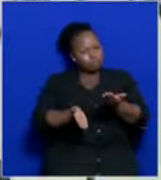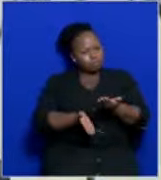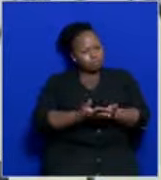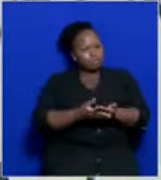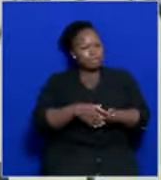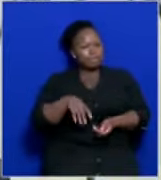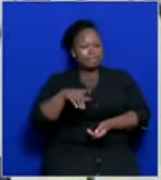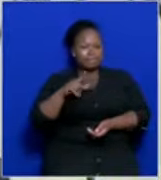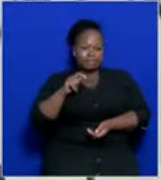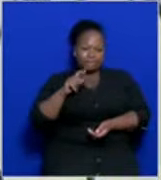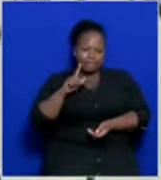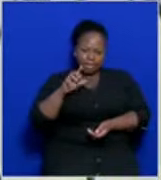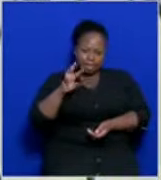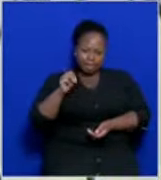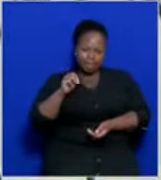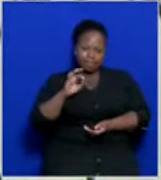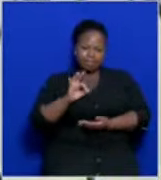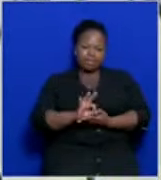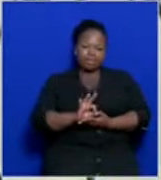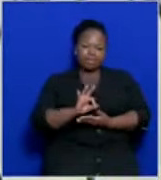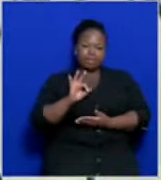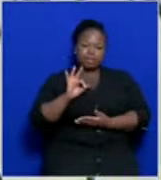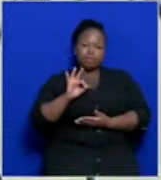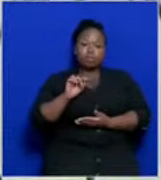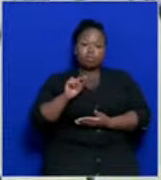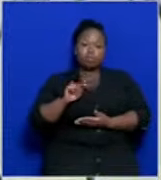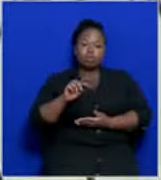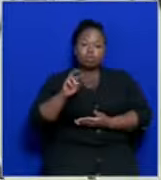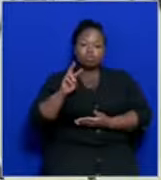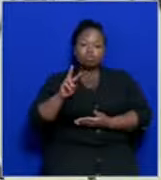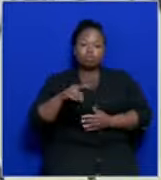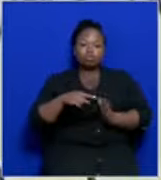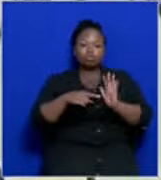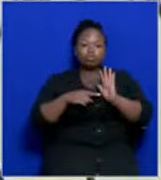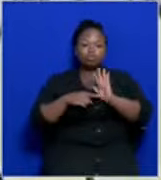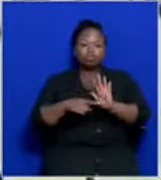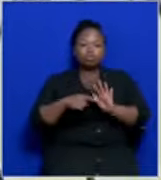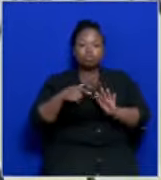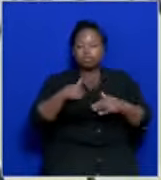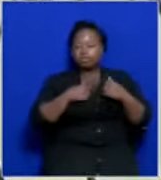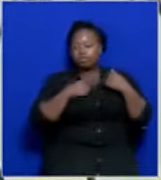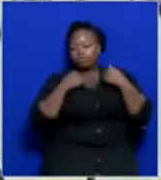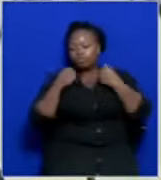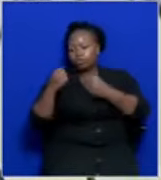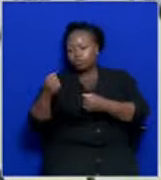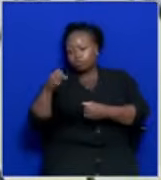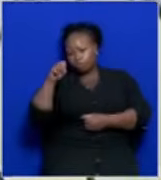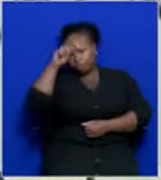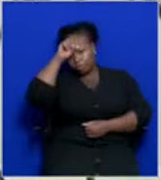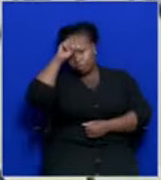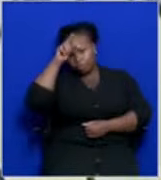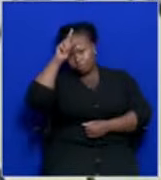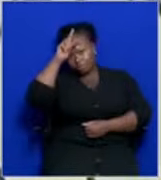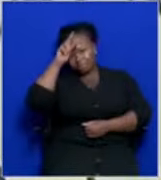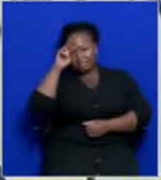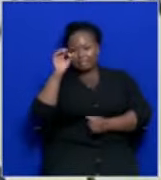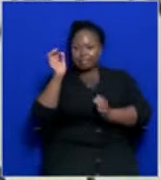13.2 reflect the trip to Boxburg. The meeting was held with